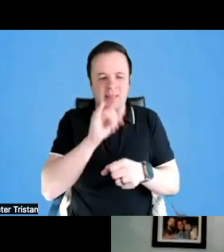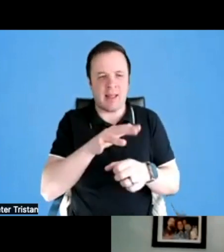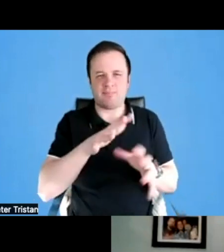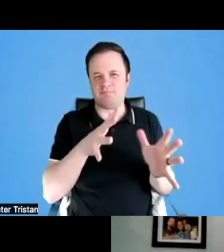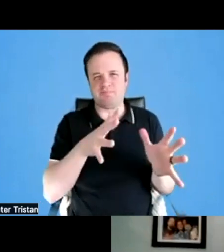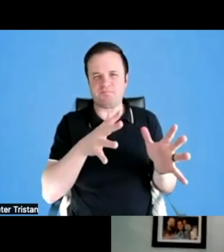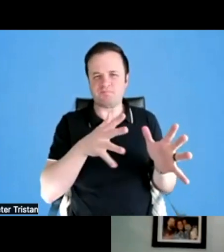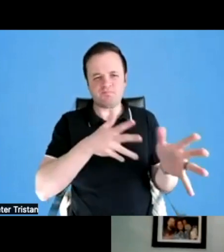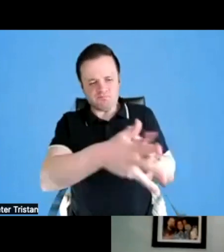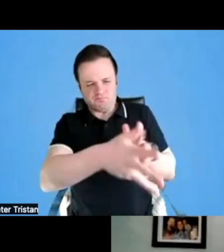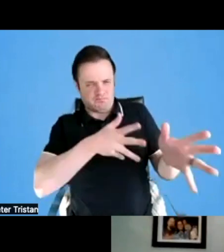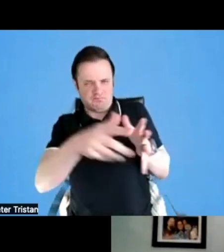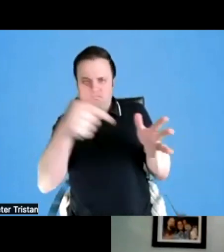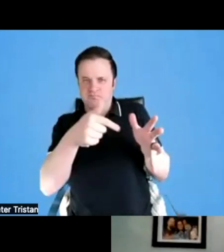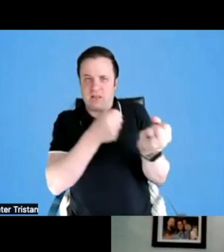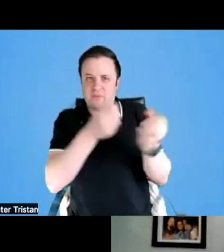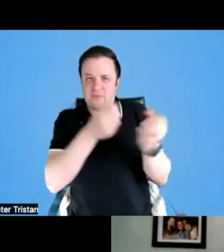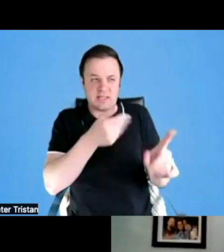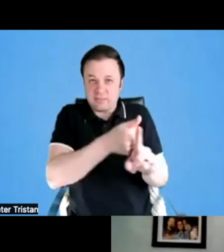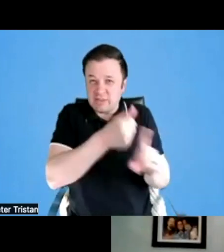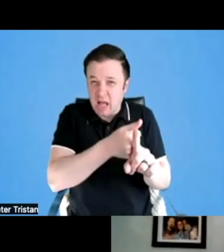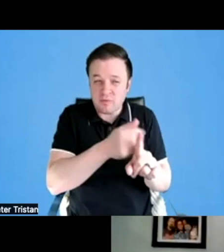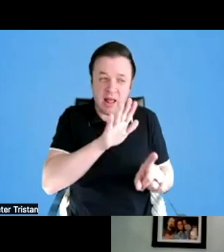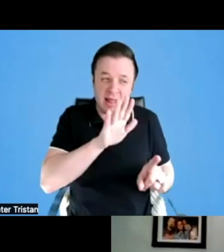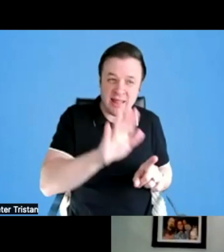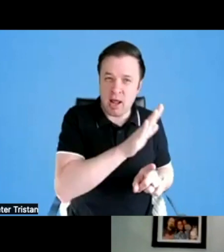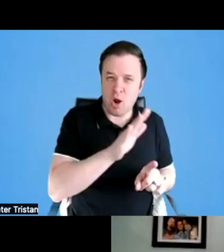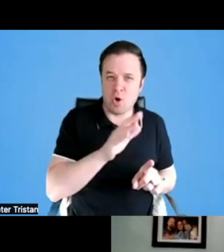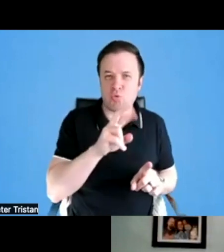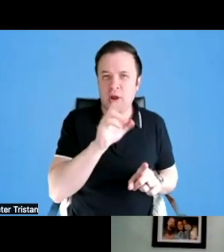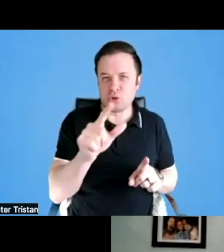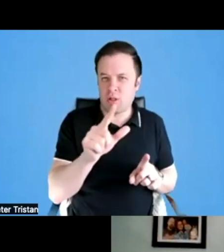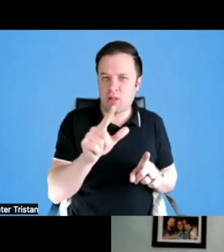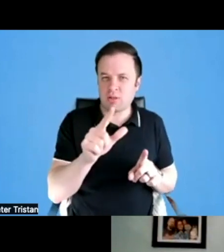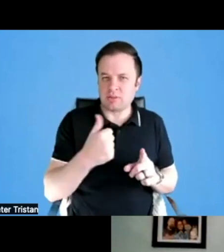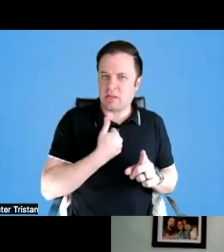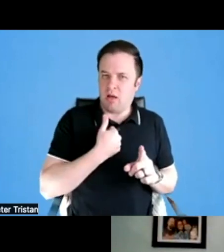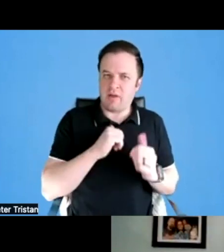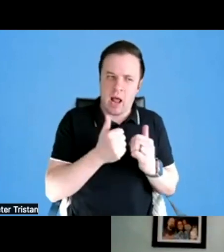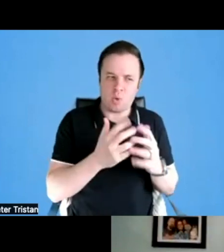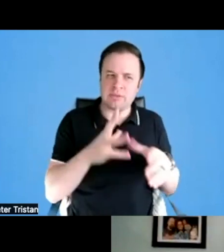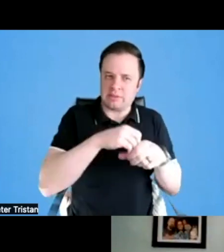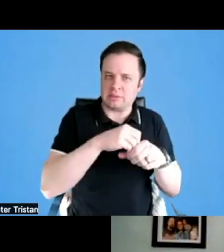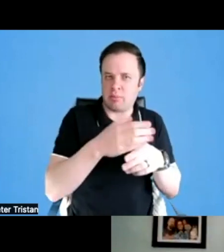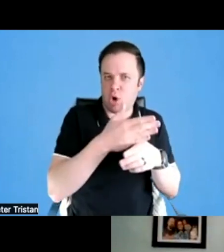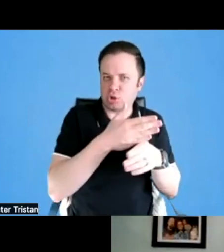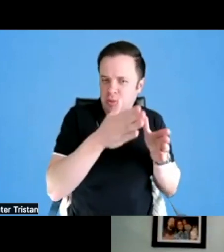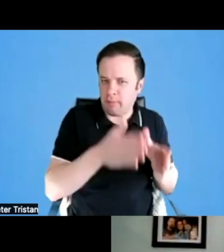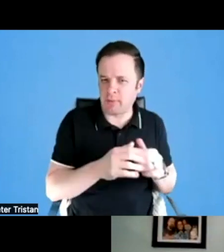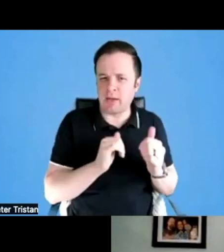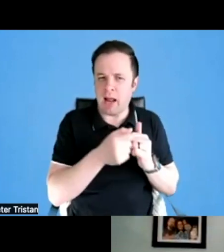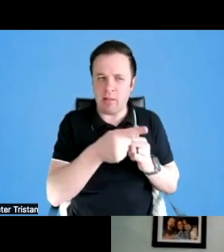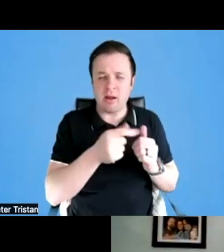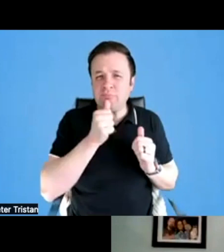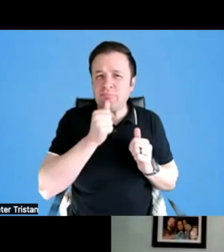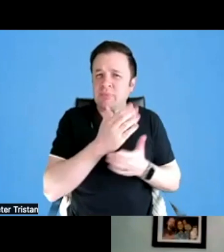where advocates themselves reflect on their own racialized selves and how they're showing up in partnership. And also that they're dealing with some of the